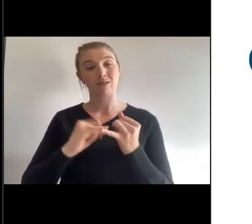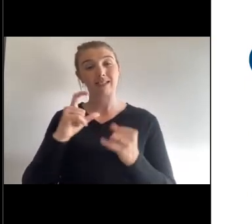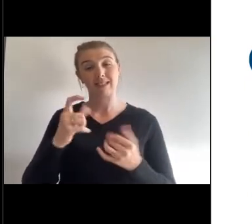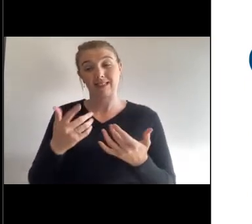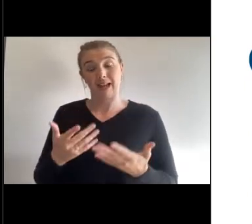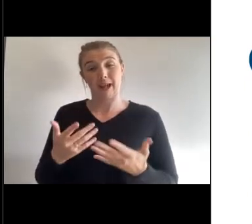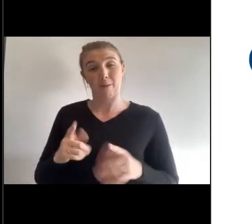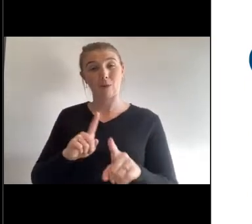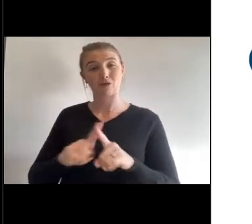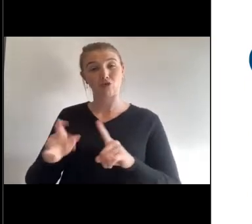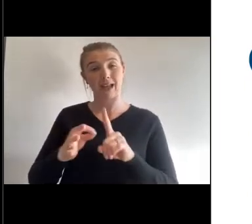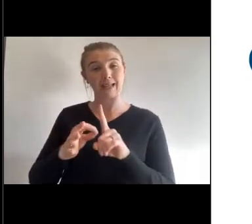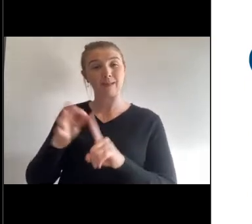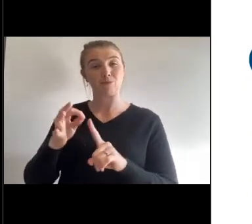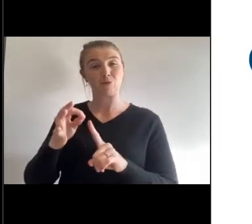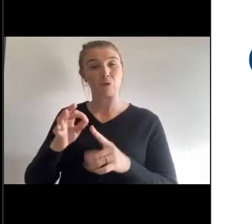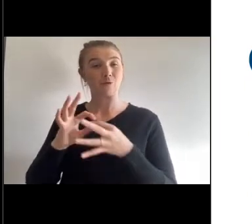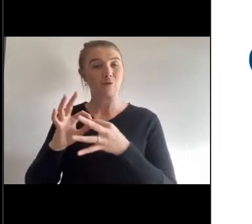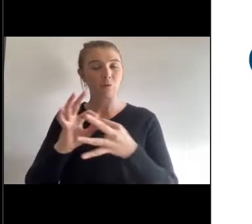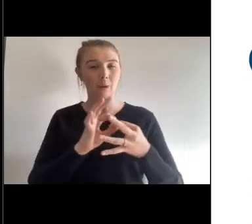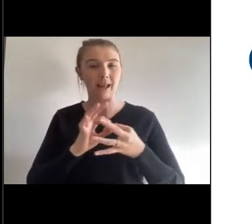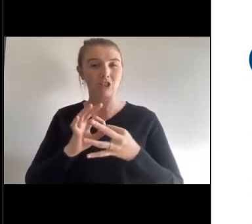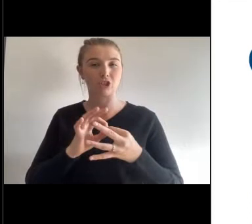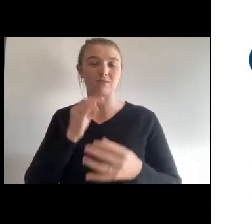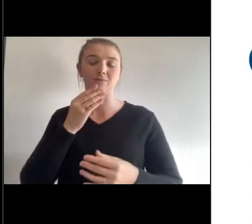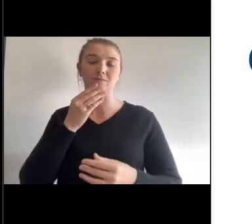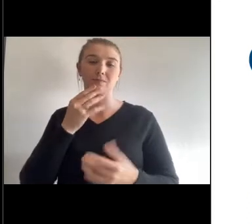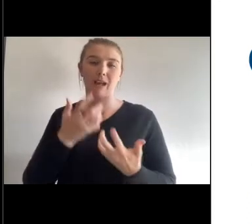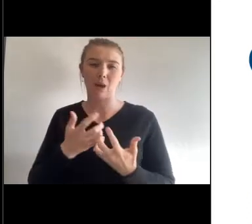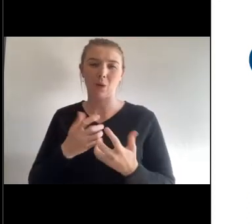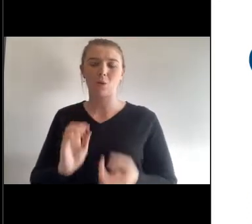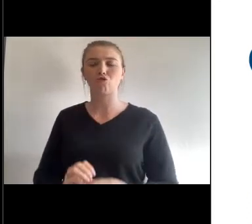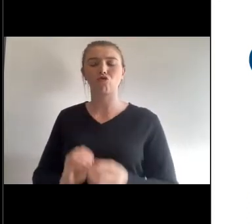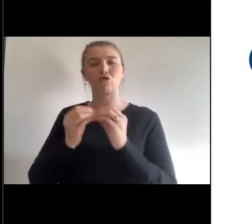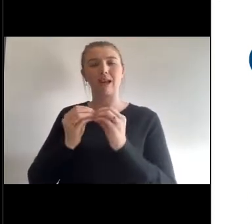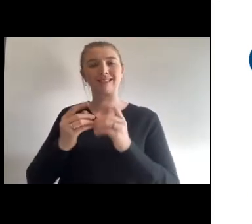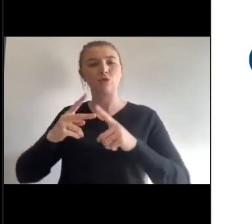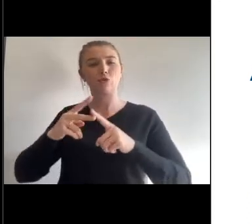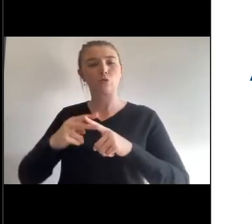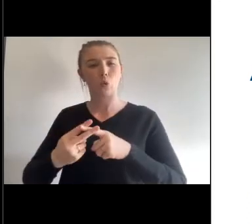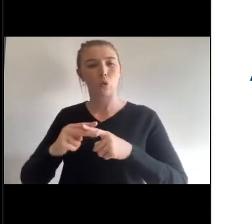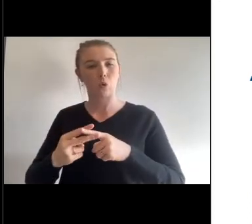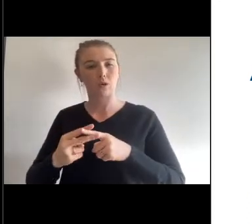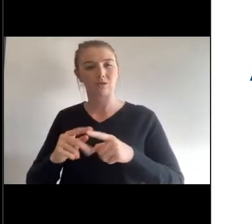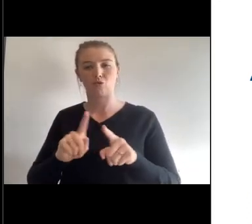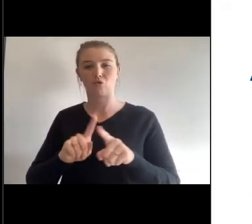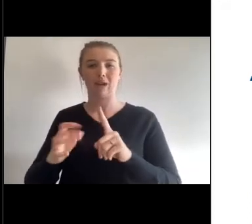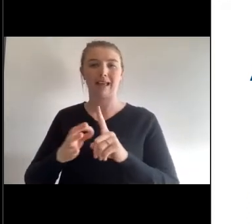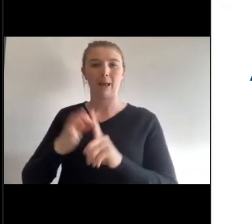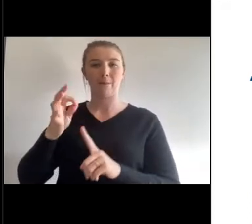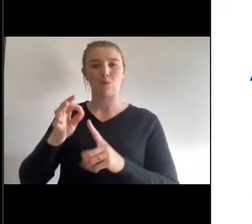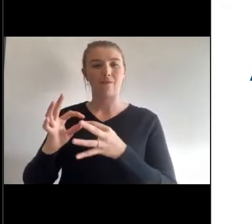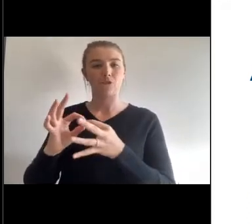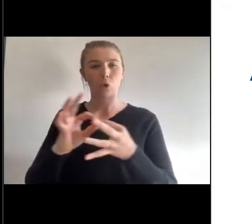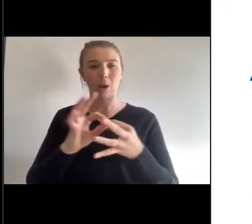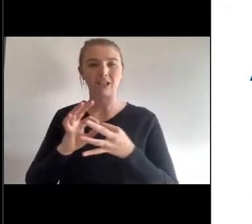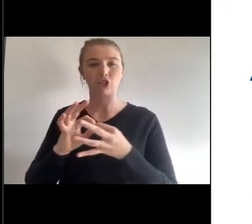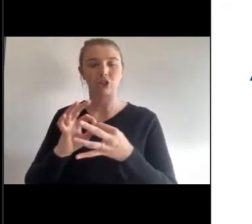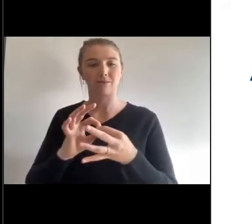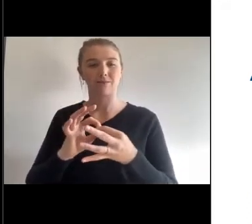generating tools to help build connection. And on the final slide, I just pulled